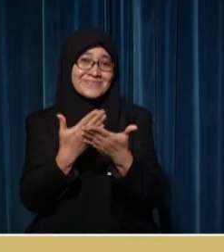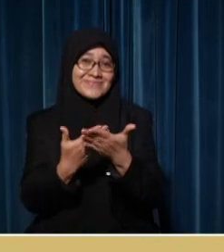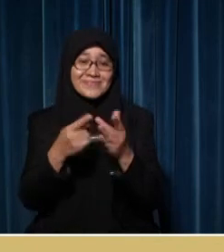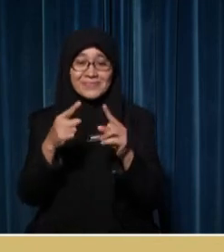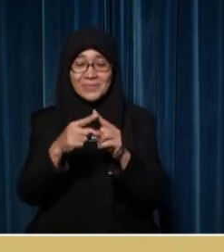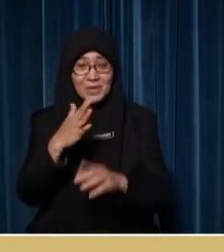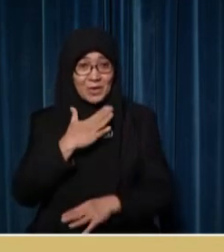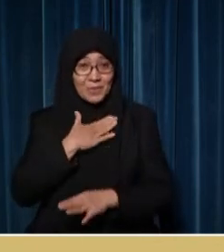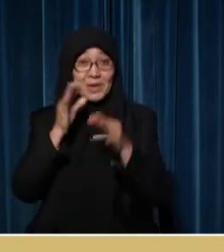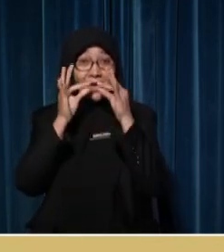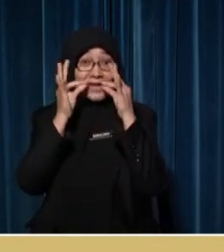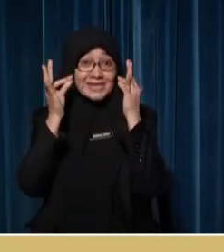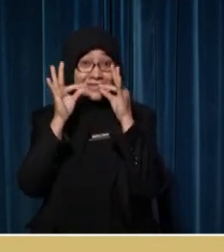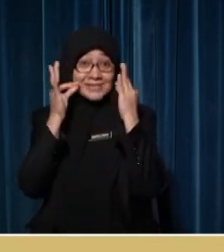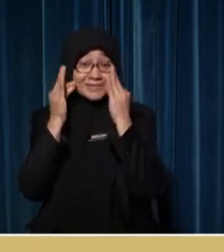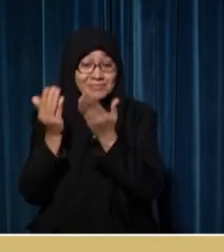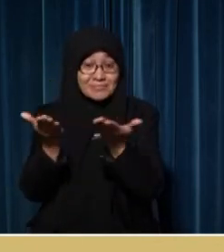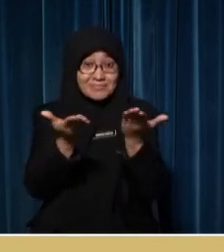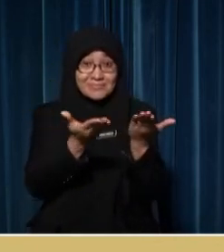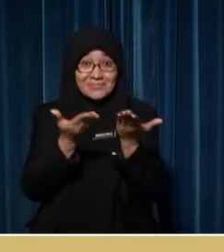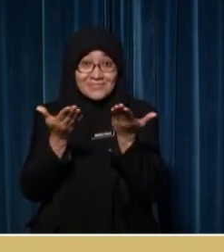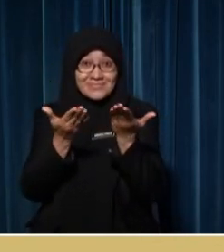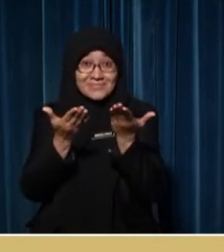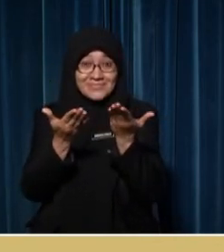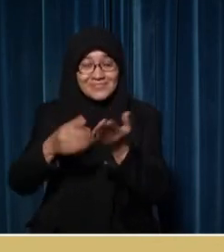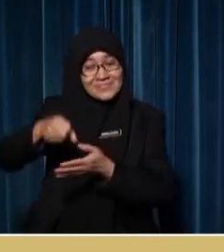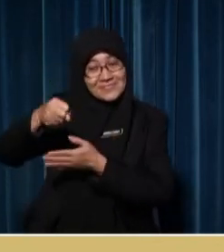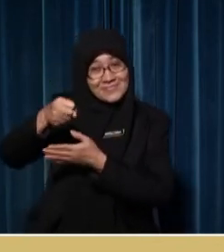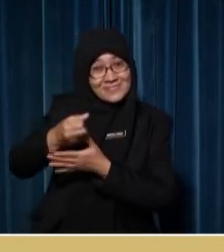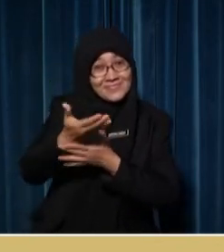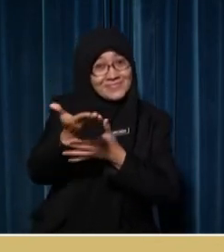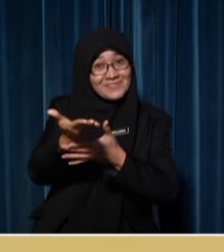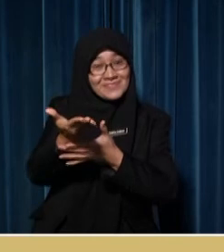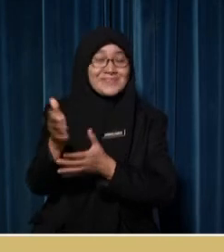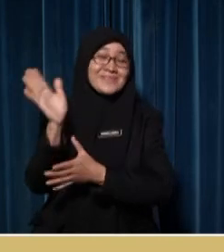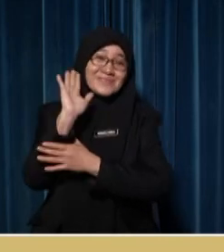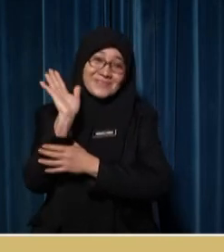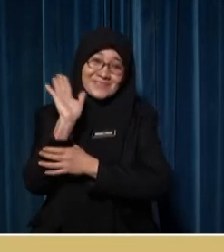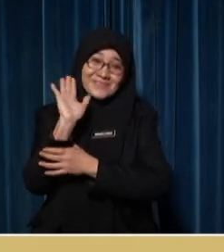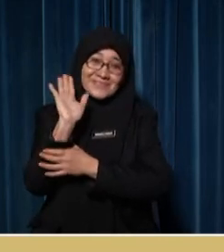Here is a bag of goodies for you. Goodbye!